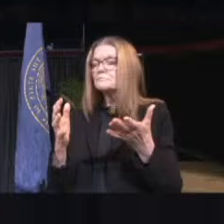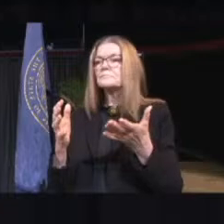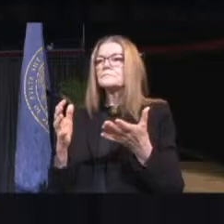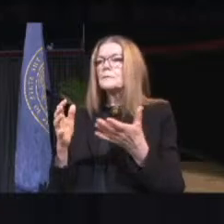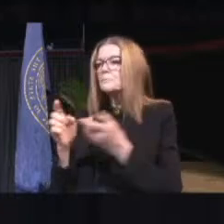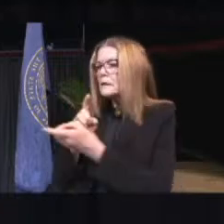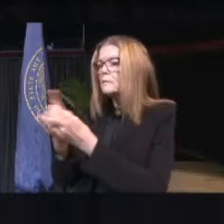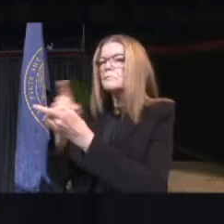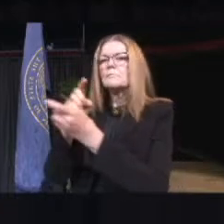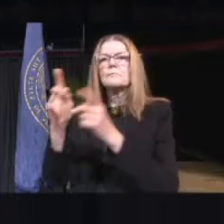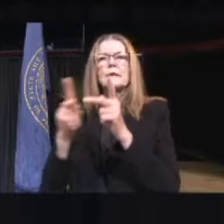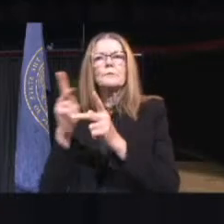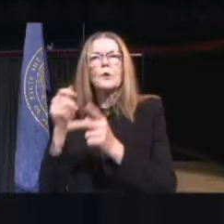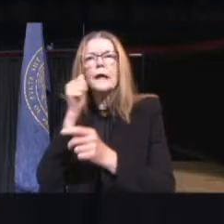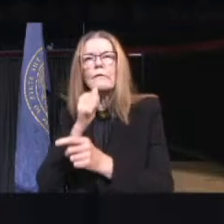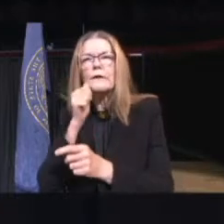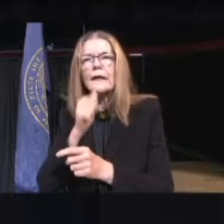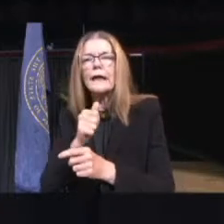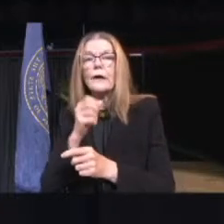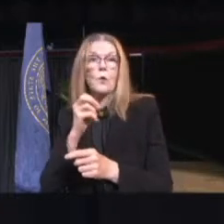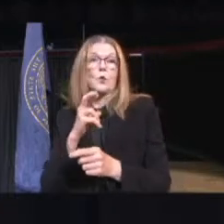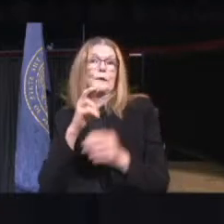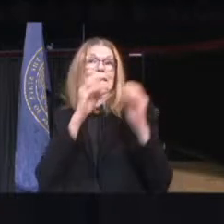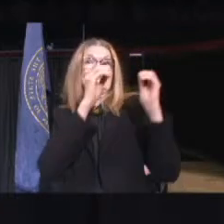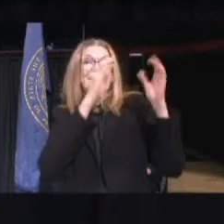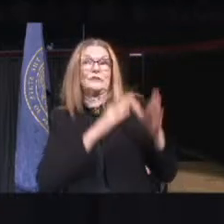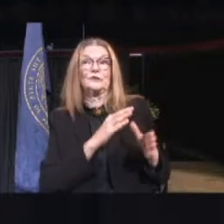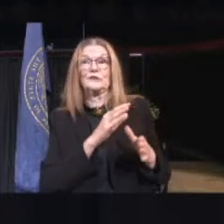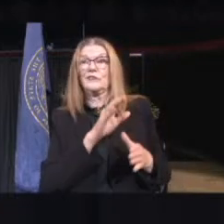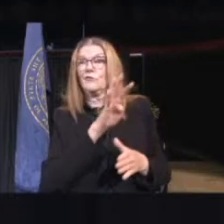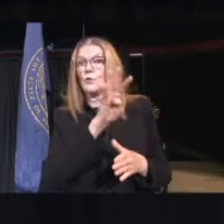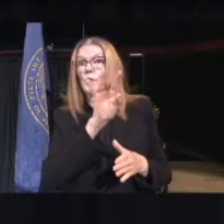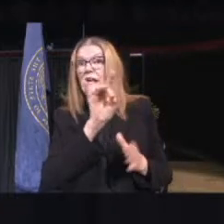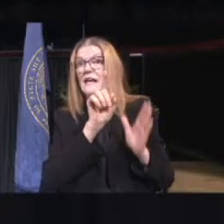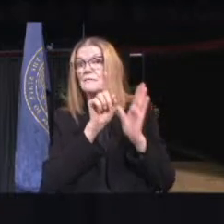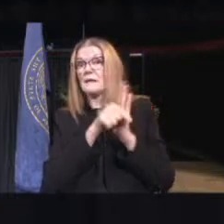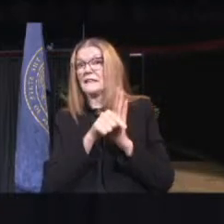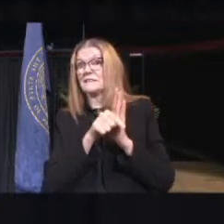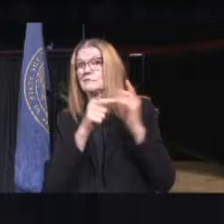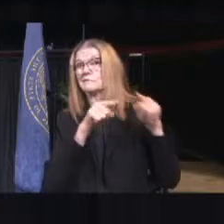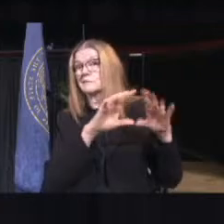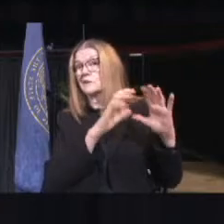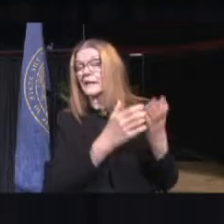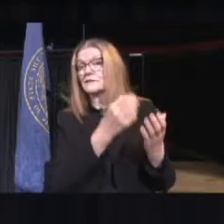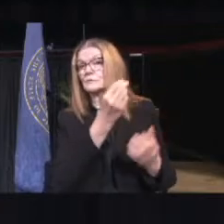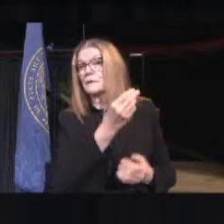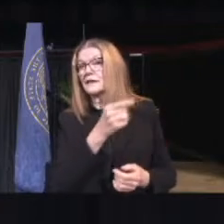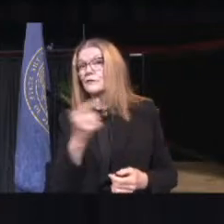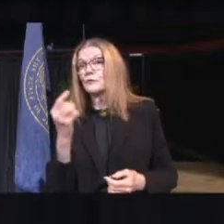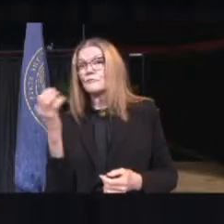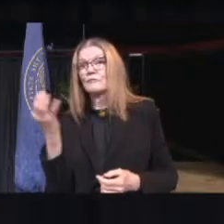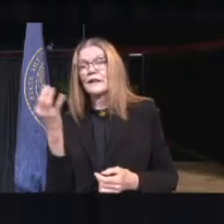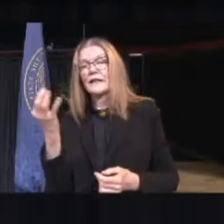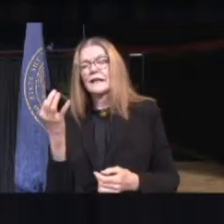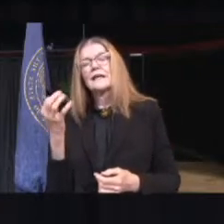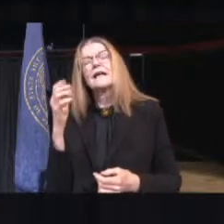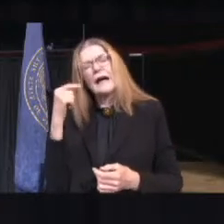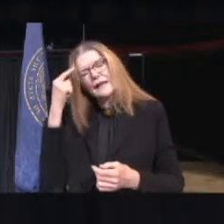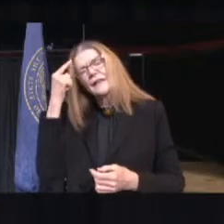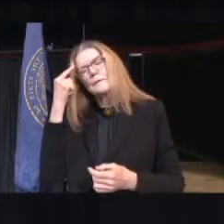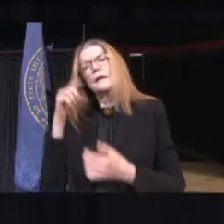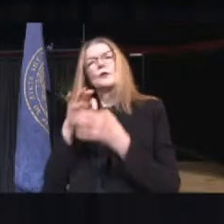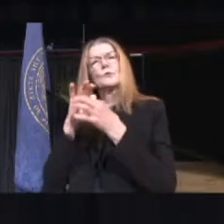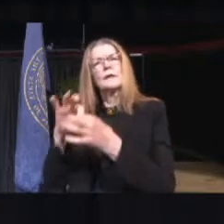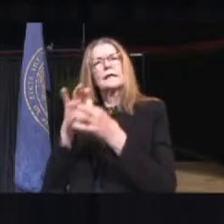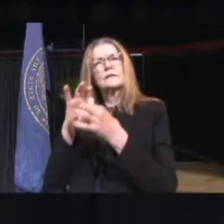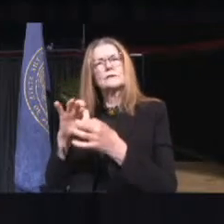the teachers we see for only 48 minutes Monday through Friday, placing value on connecting relationally while at East is a